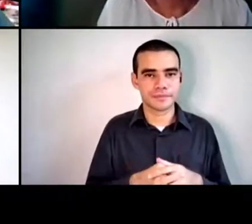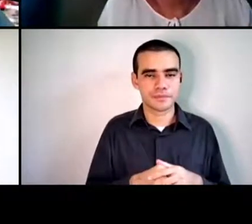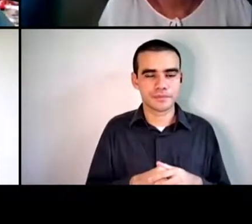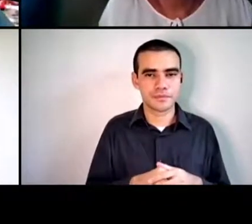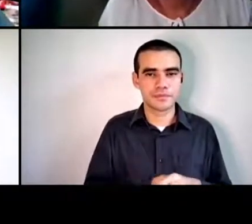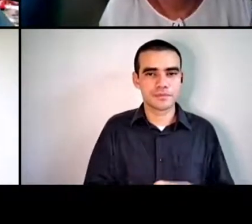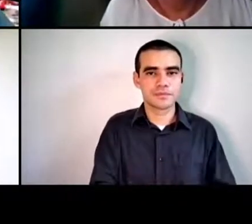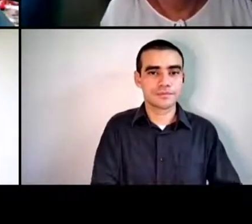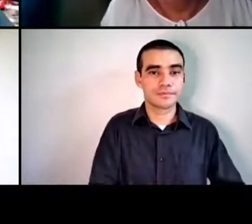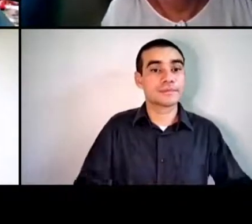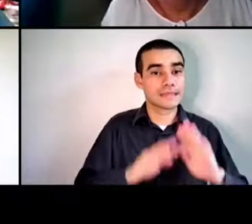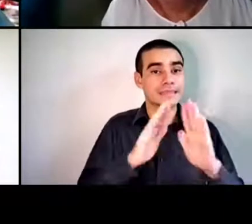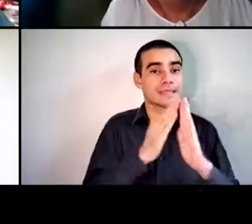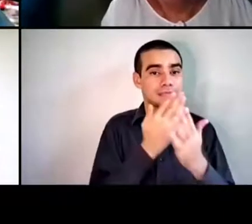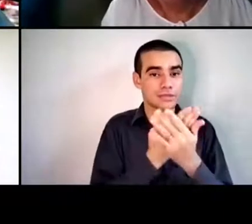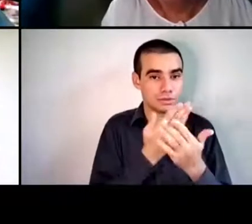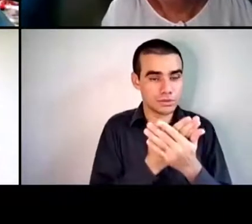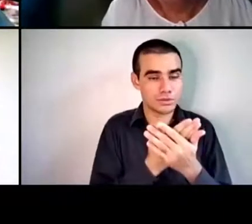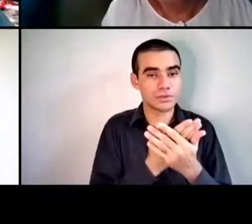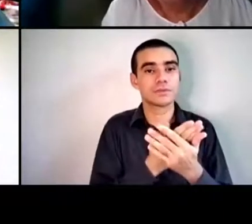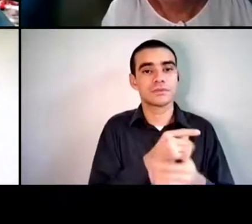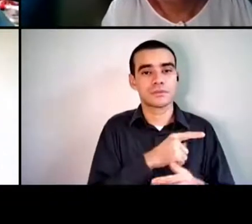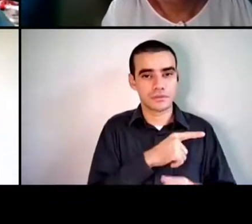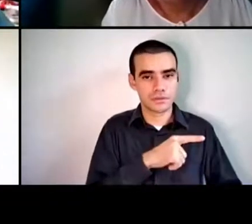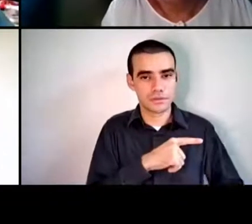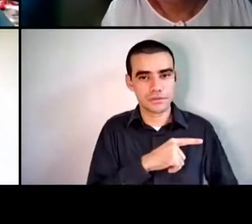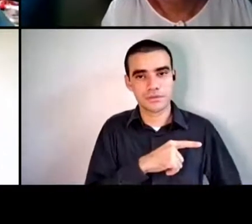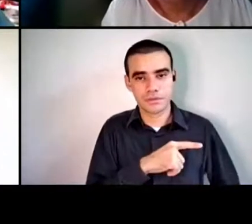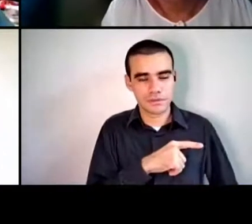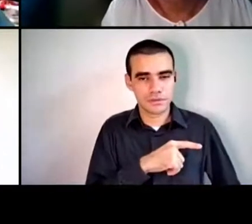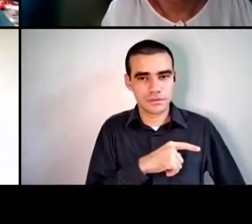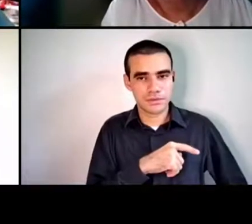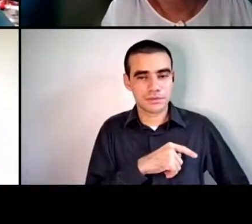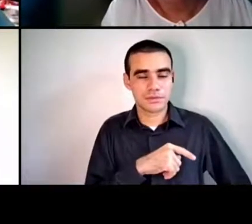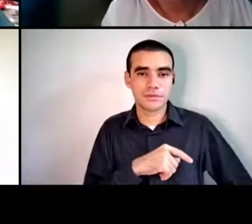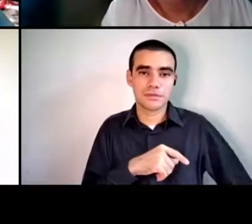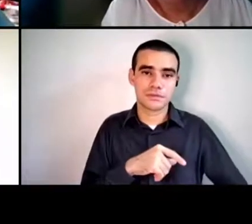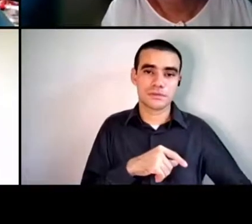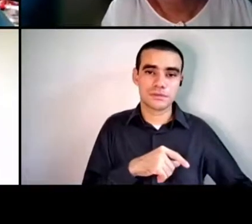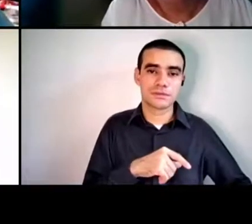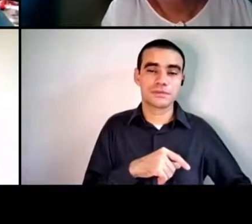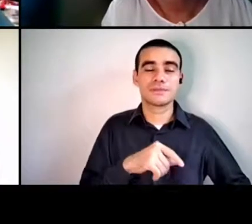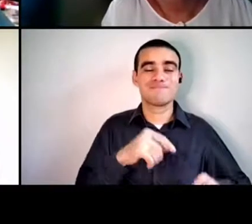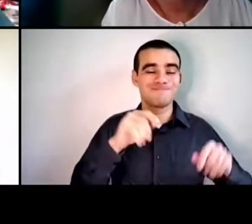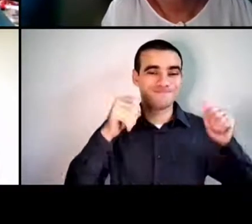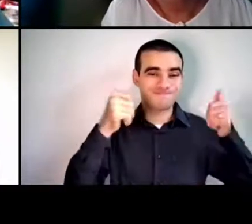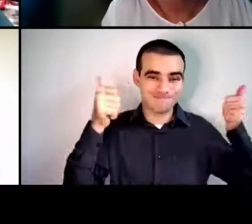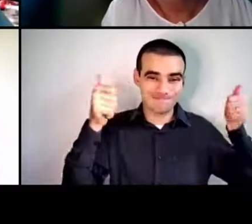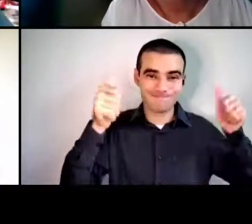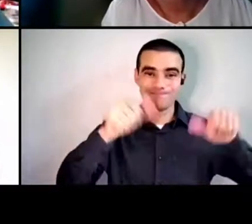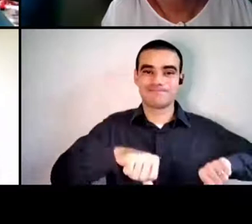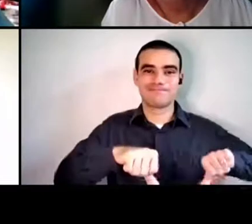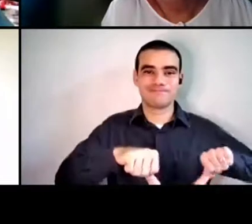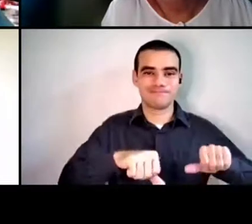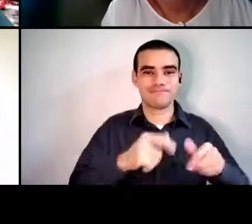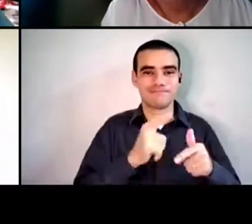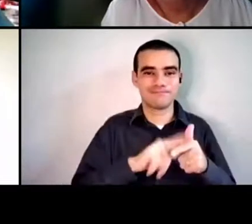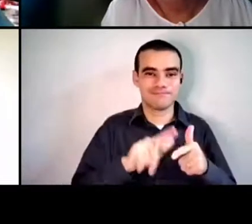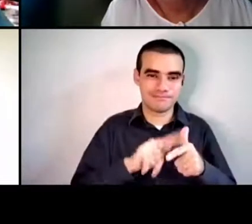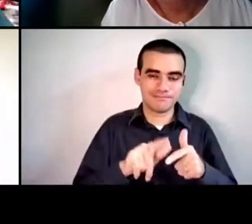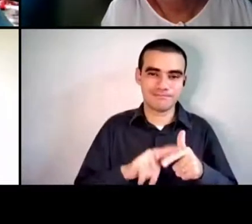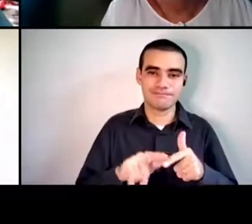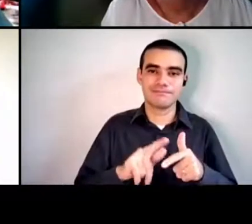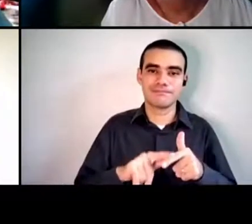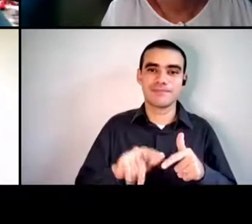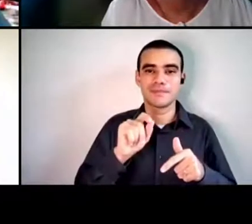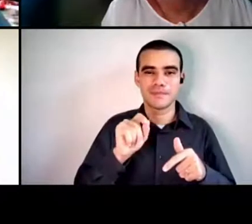Because in fact, the school reaches the most remote places in these countries.